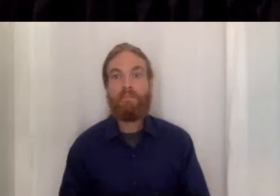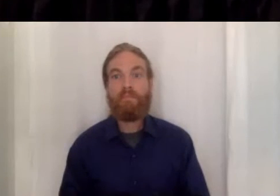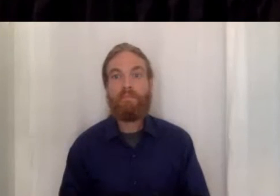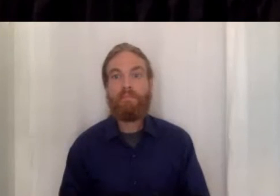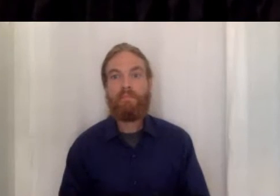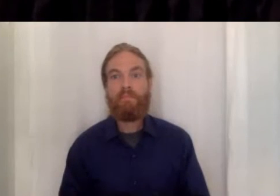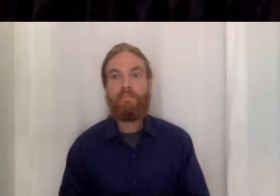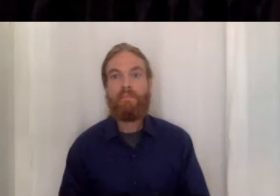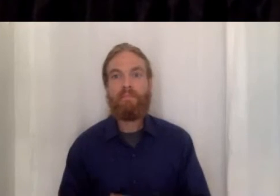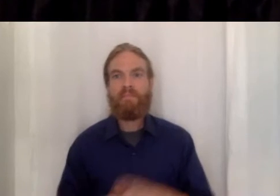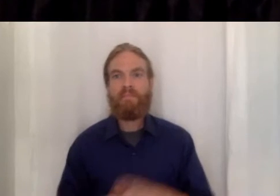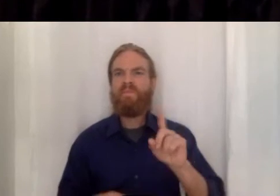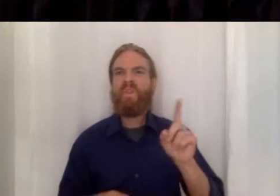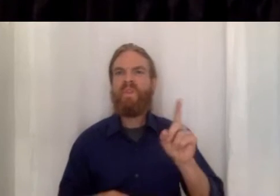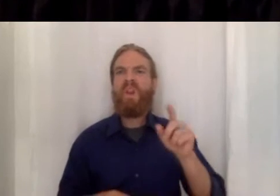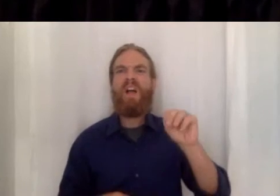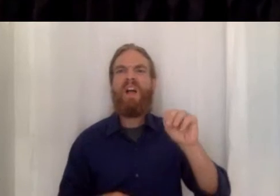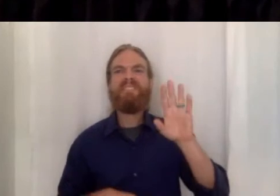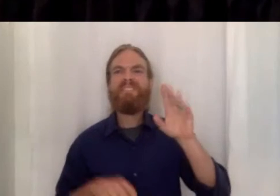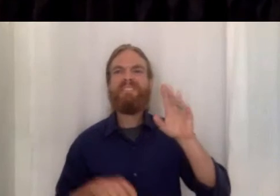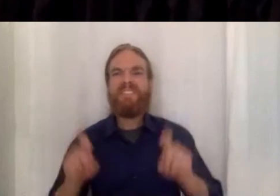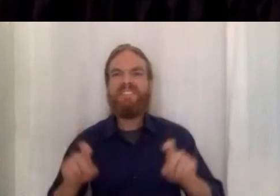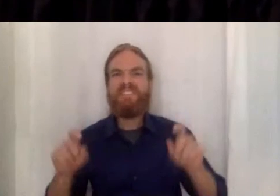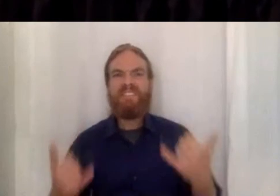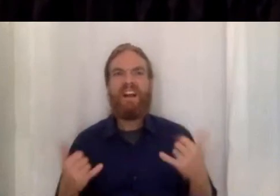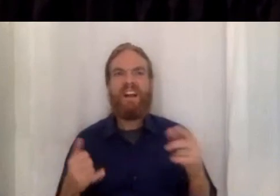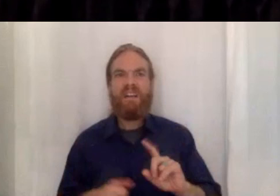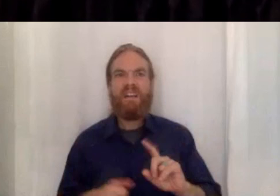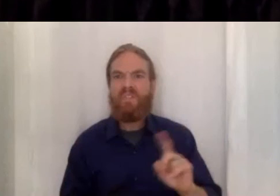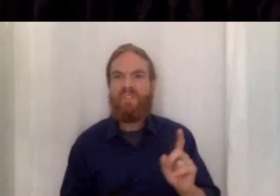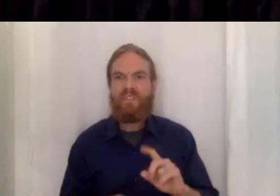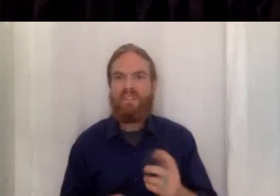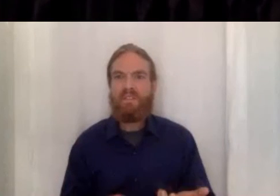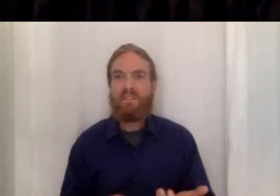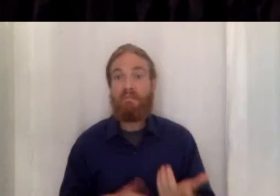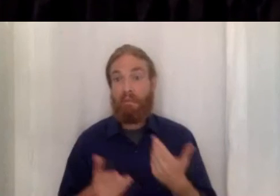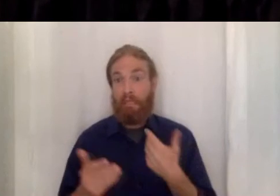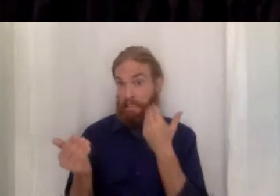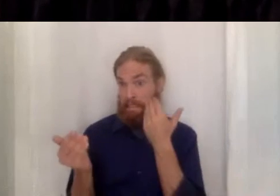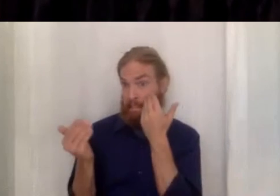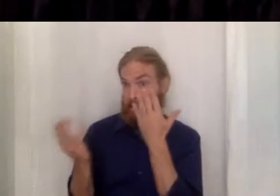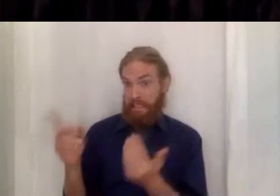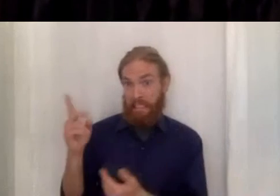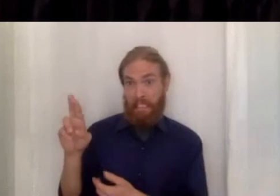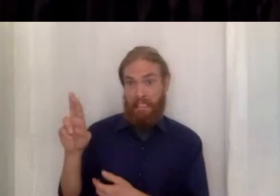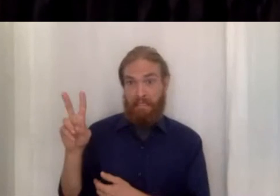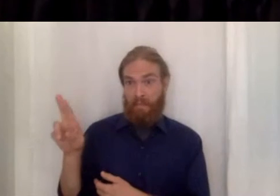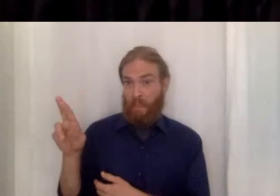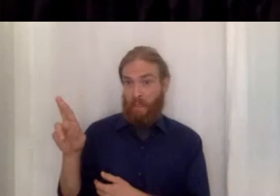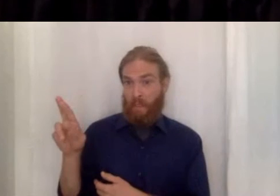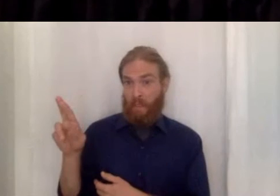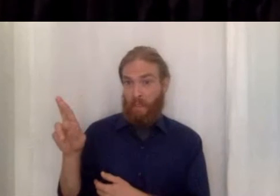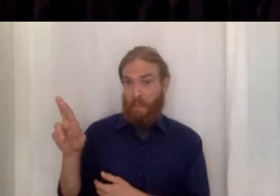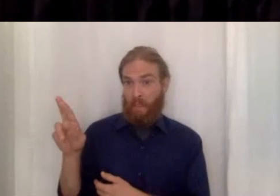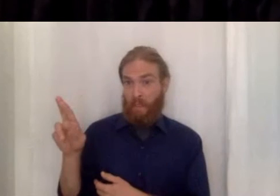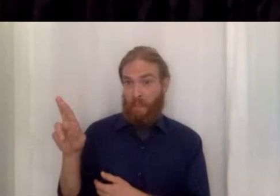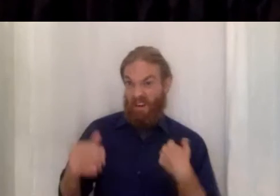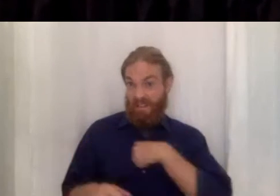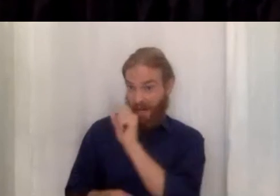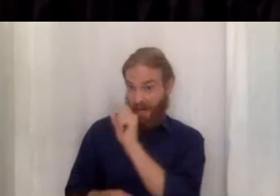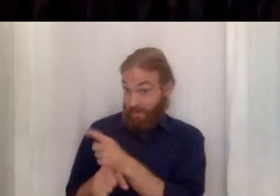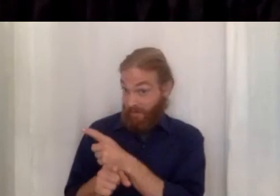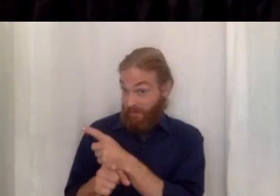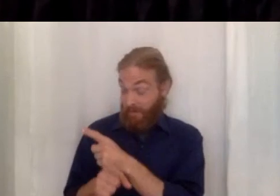Vu, or that's what you're asking too, right? Yes, I'm, this is something personal, so that's